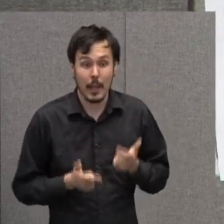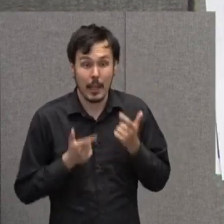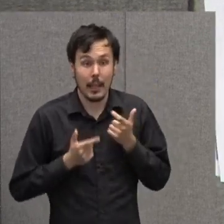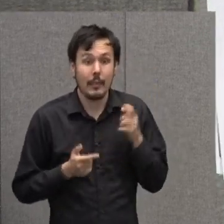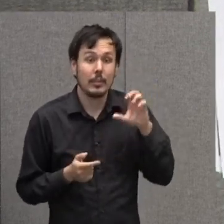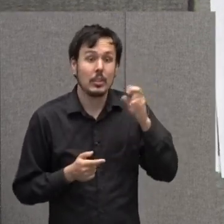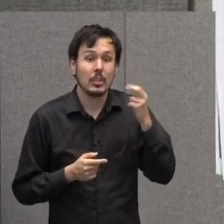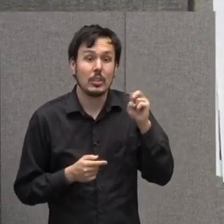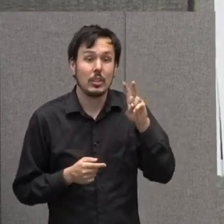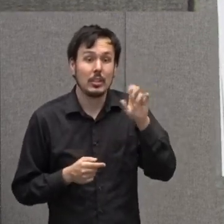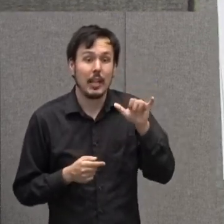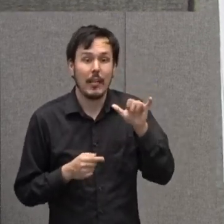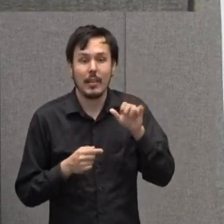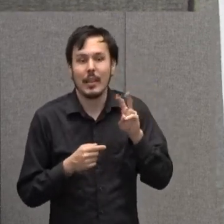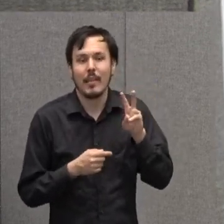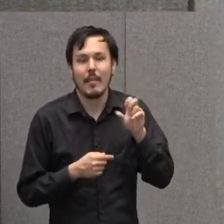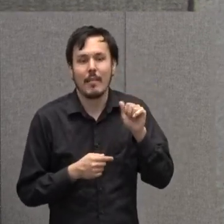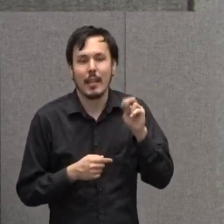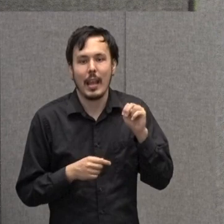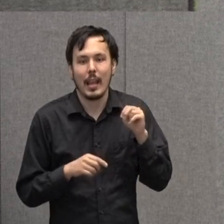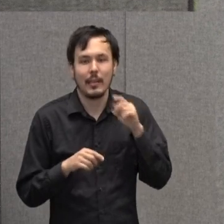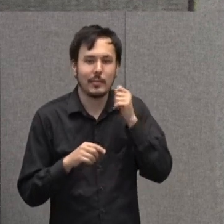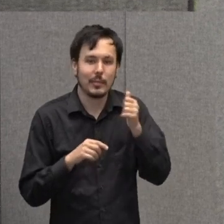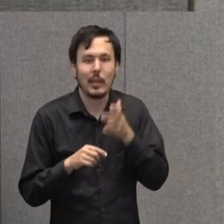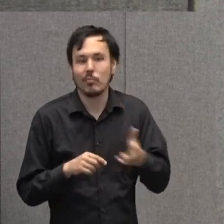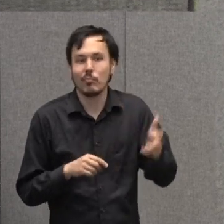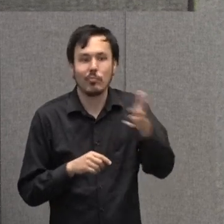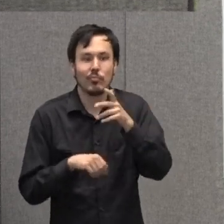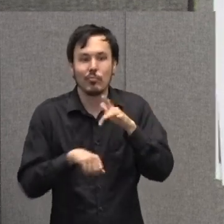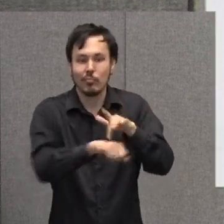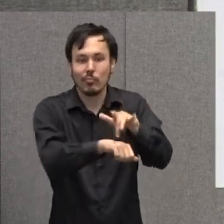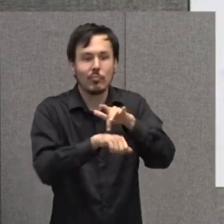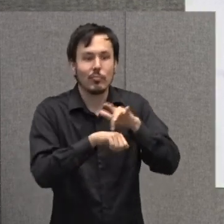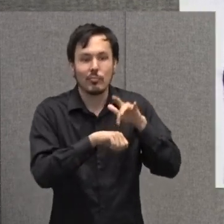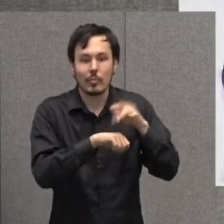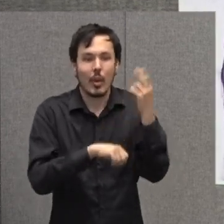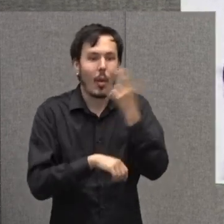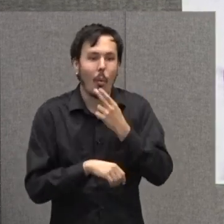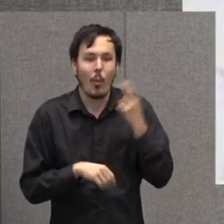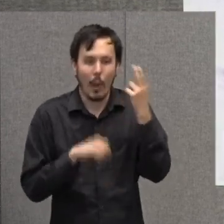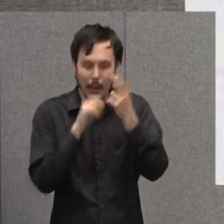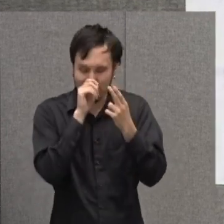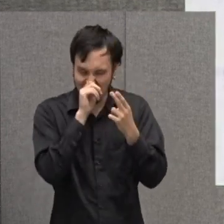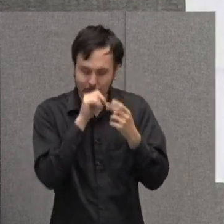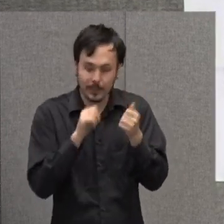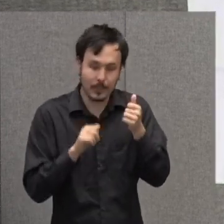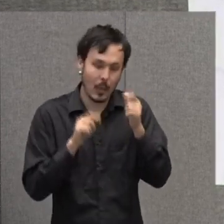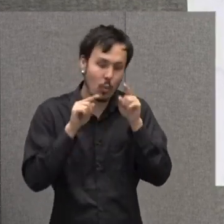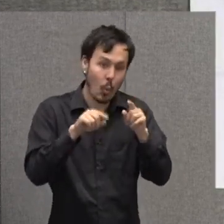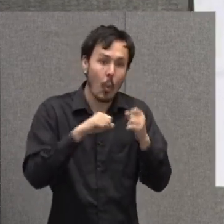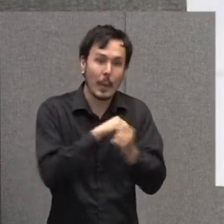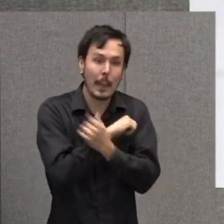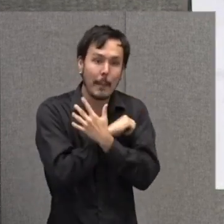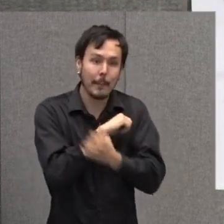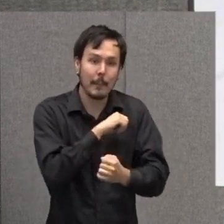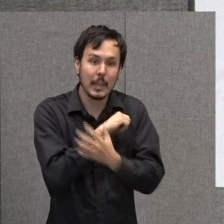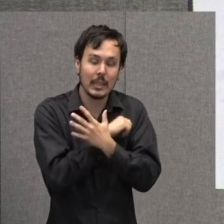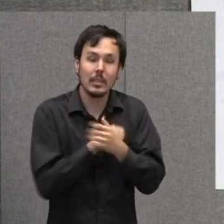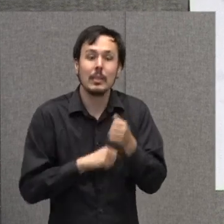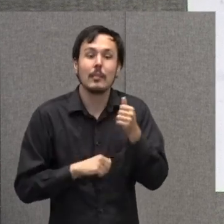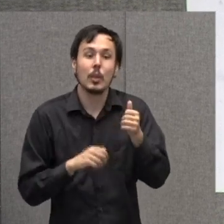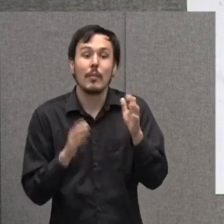van, and he went all over Hawaii, and he roamed the beaches, and what he would do is he would ask people to